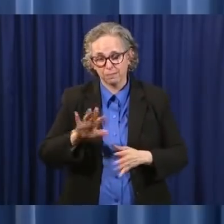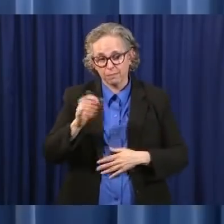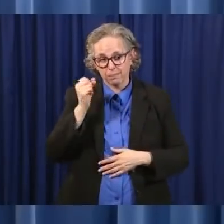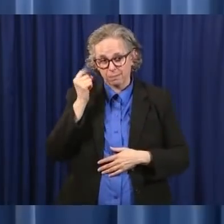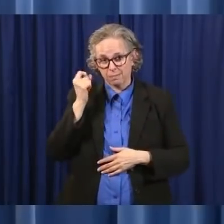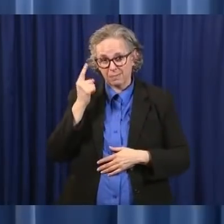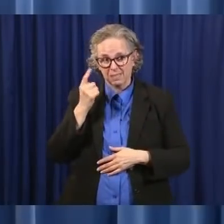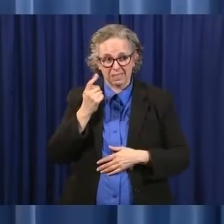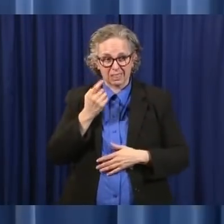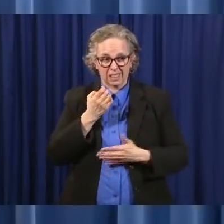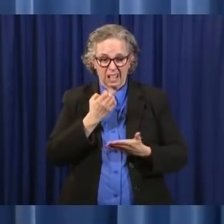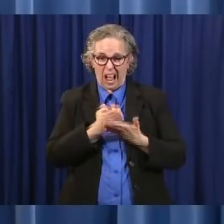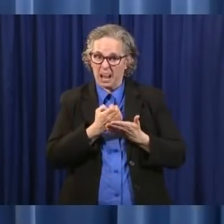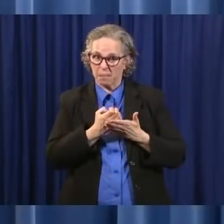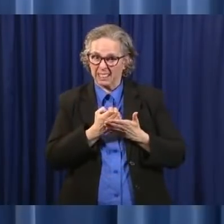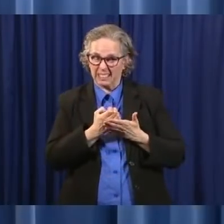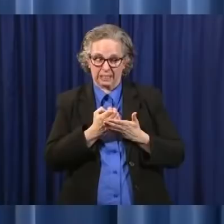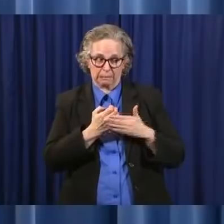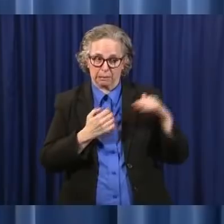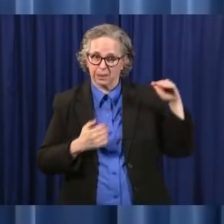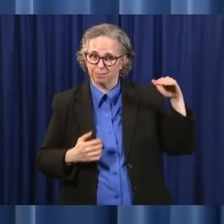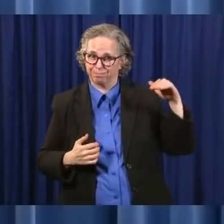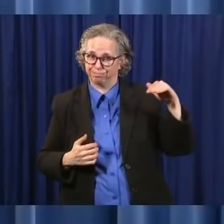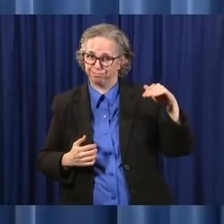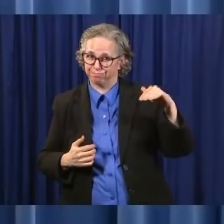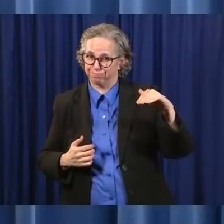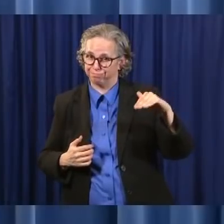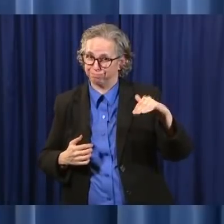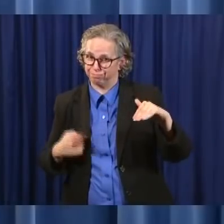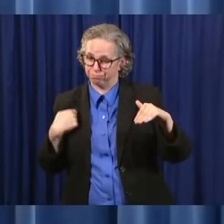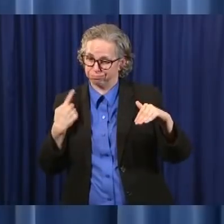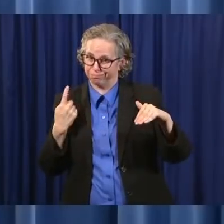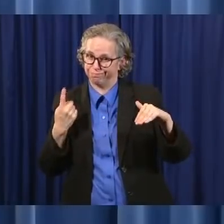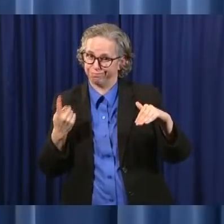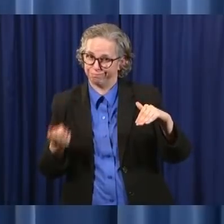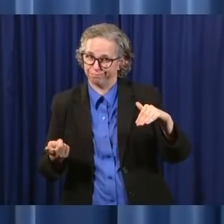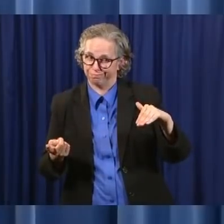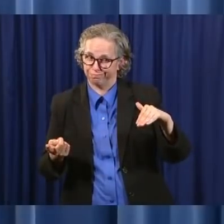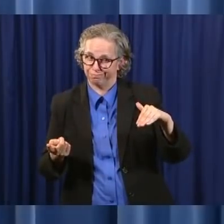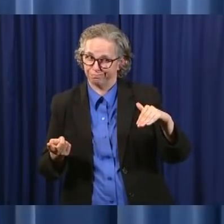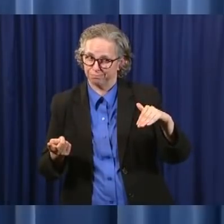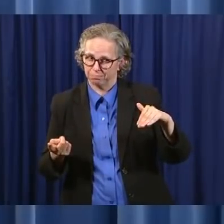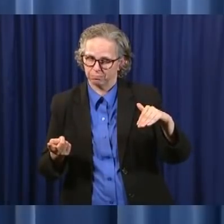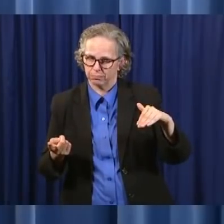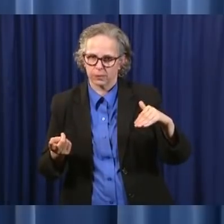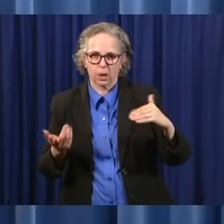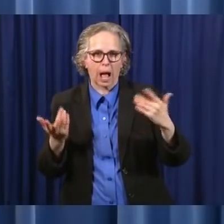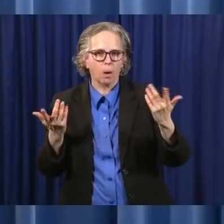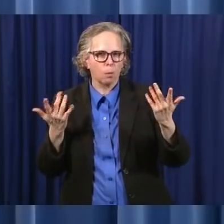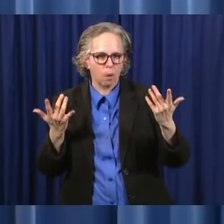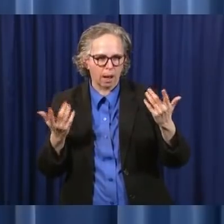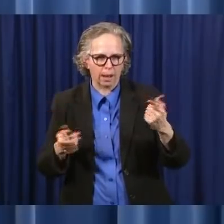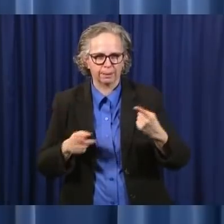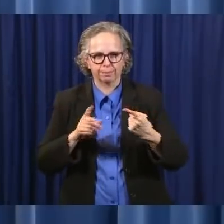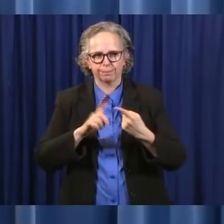ours obviously has, 2 things happen. They always happen. Your social service cost